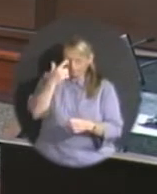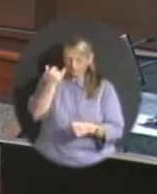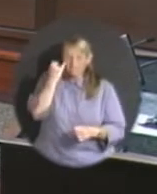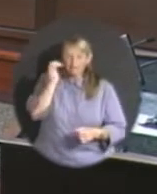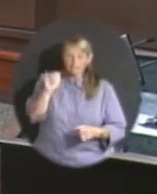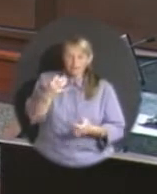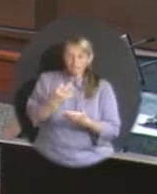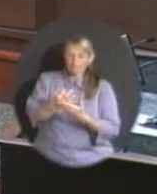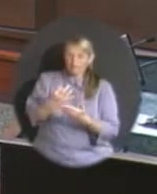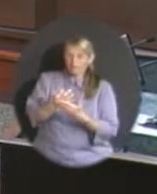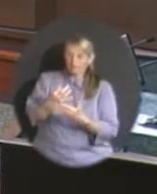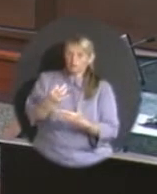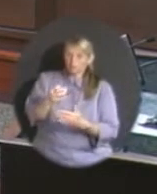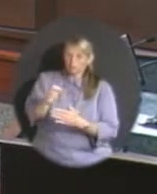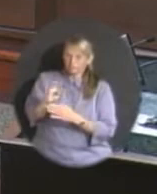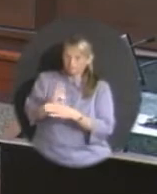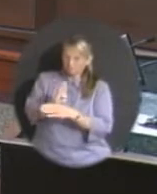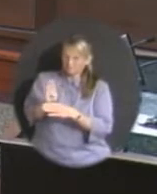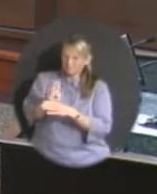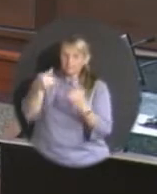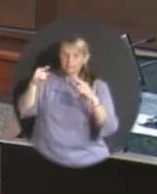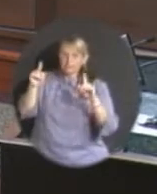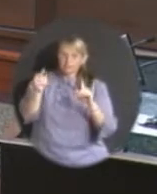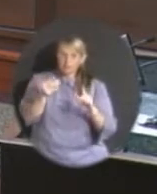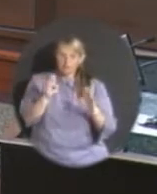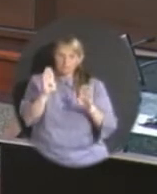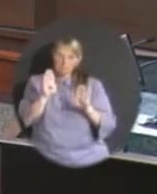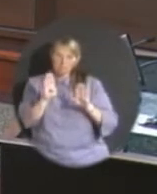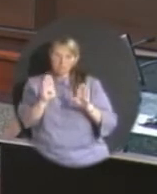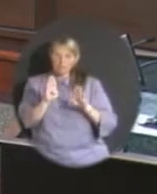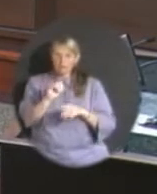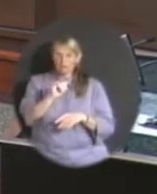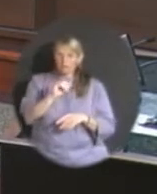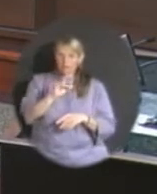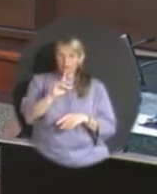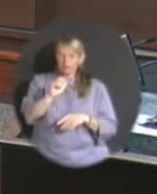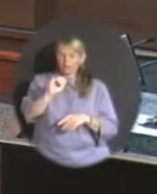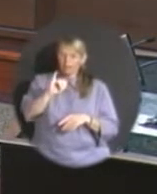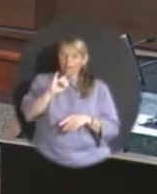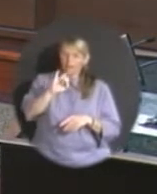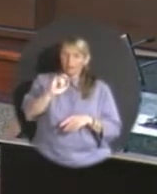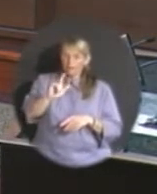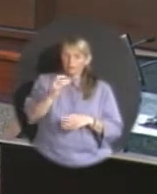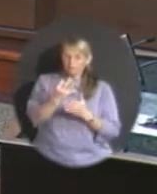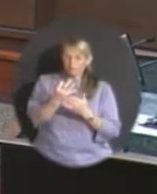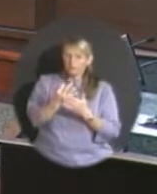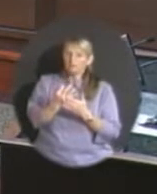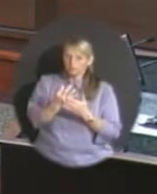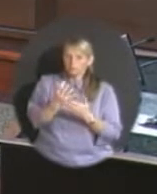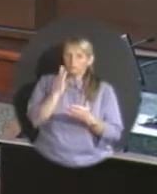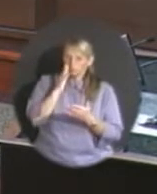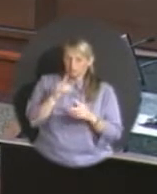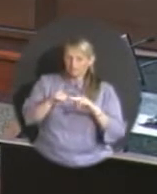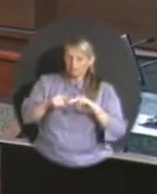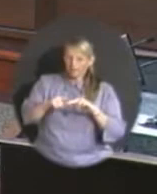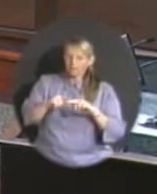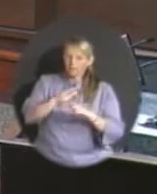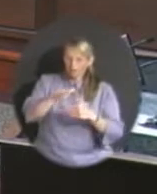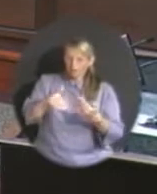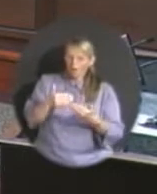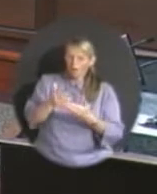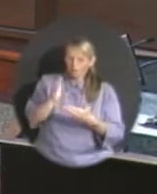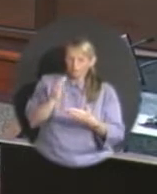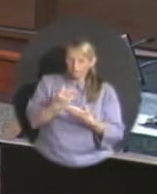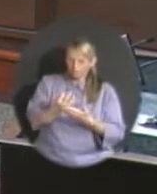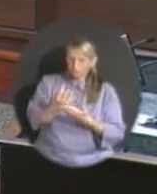be successful in bidding on idle funds, that all of the bids on that particular request would come before the board for the board